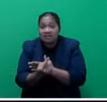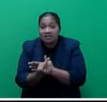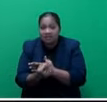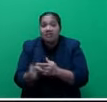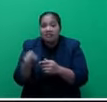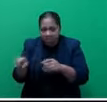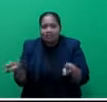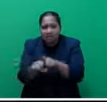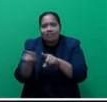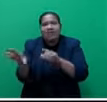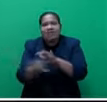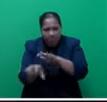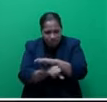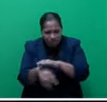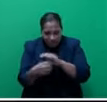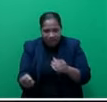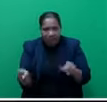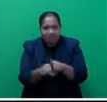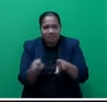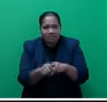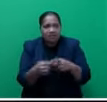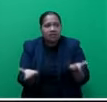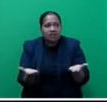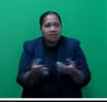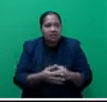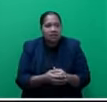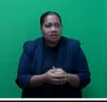So what integrity are we talking about? We're all humans here.